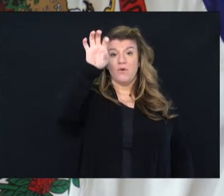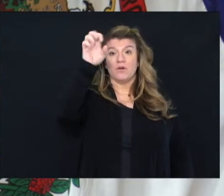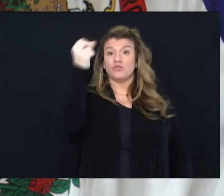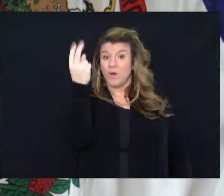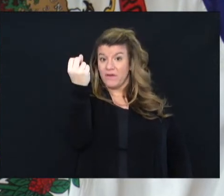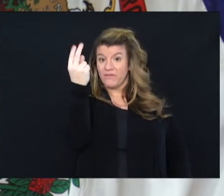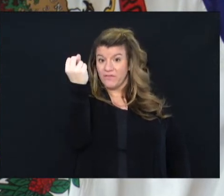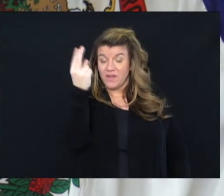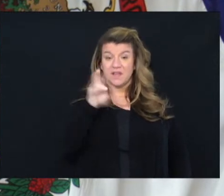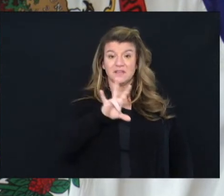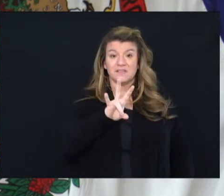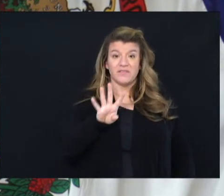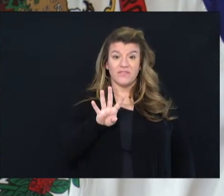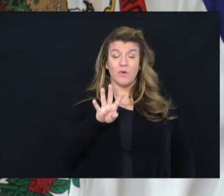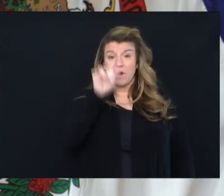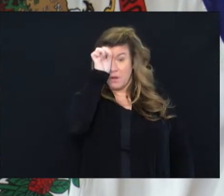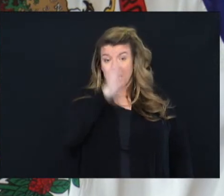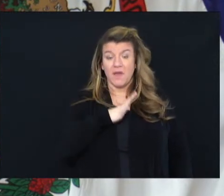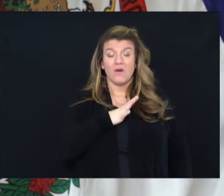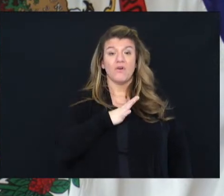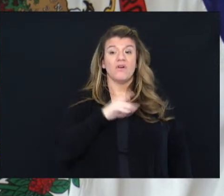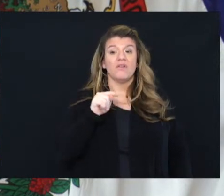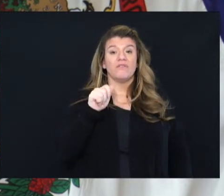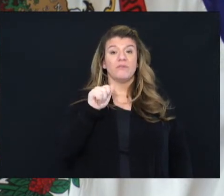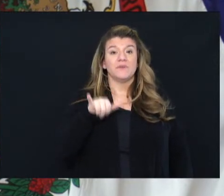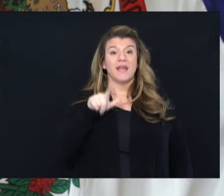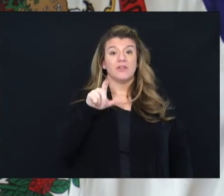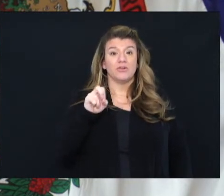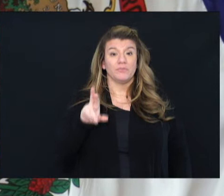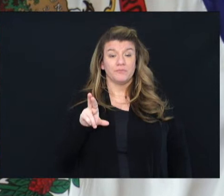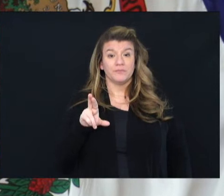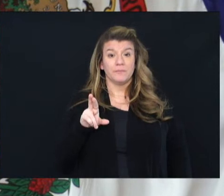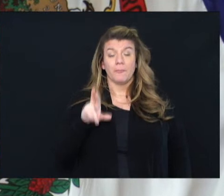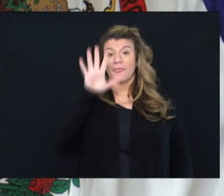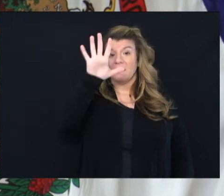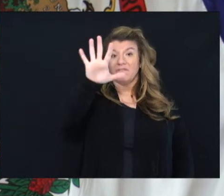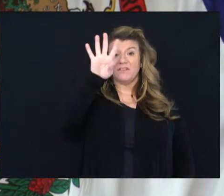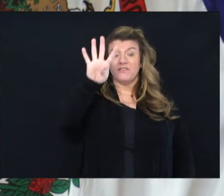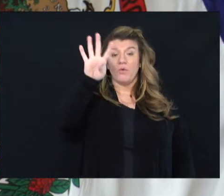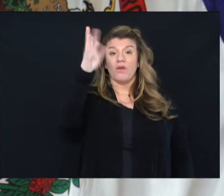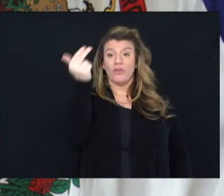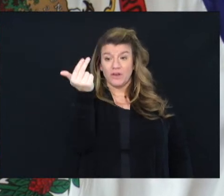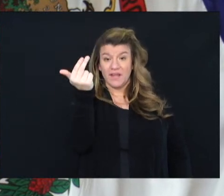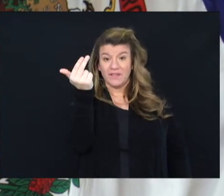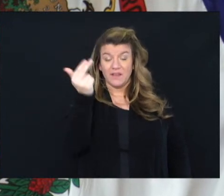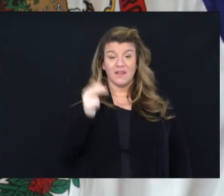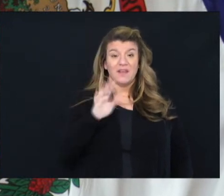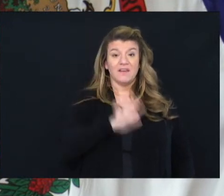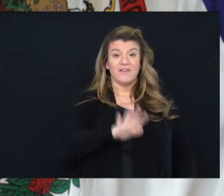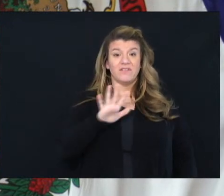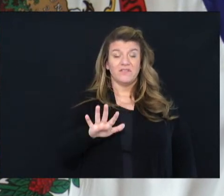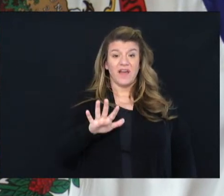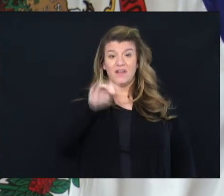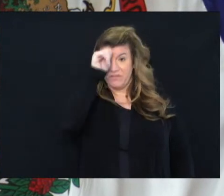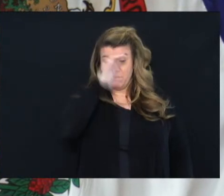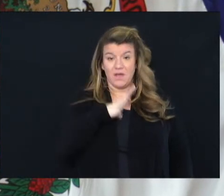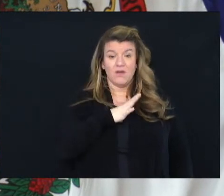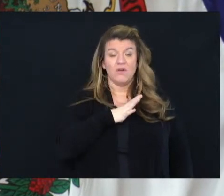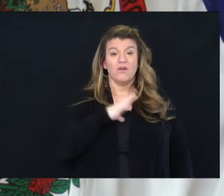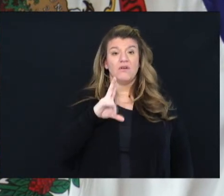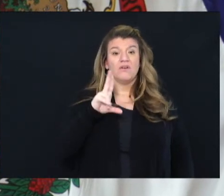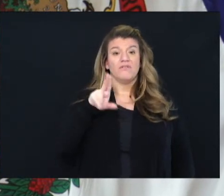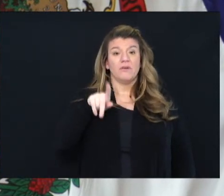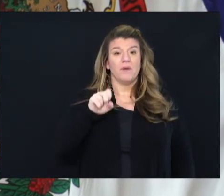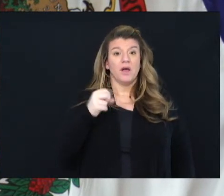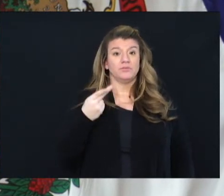5,412th death of a 74-year-old male from Taylor County. The 5,413th death of a 55-year-old male from